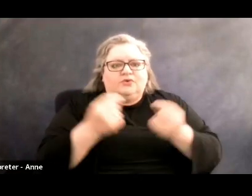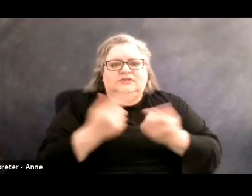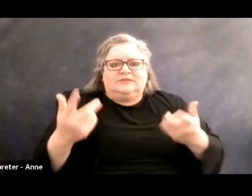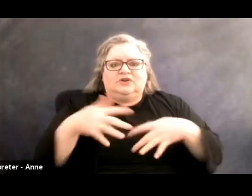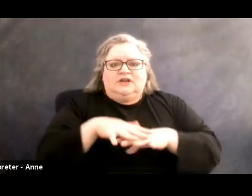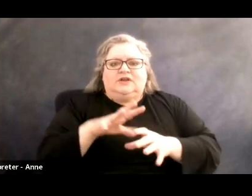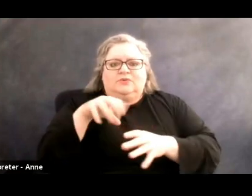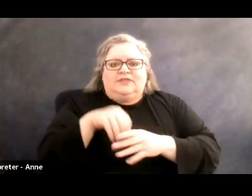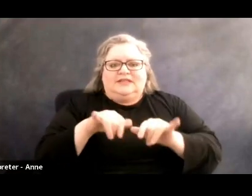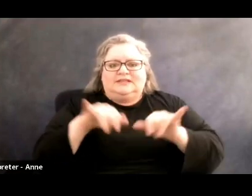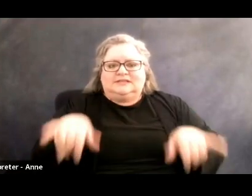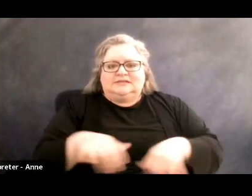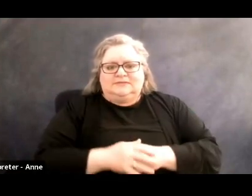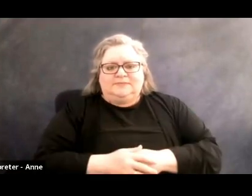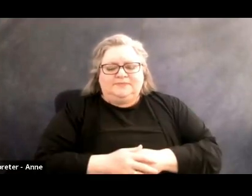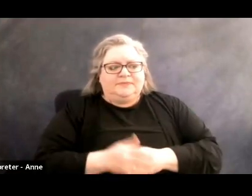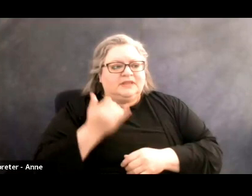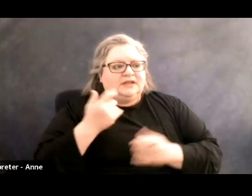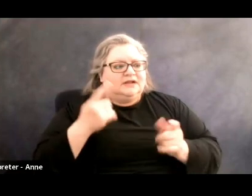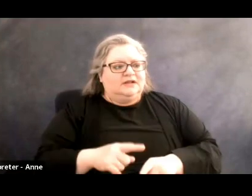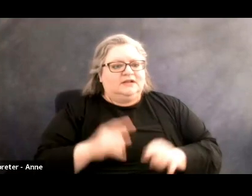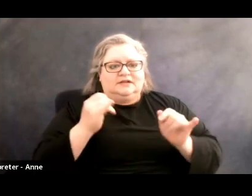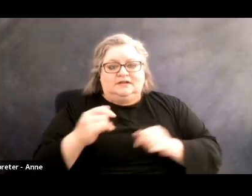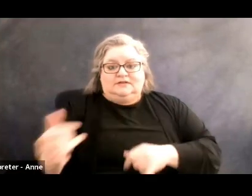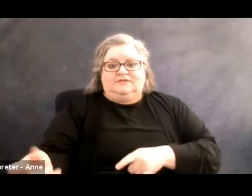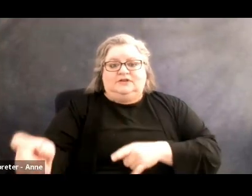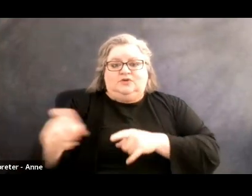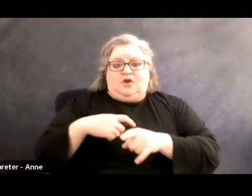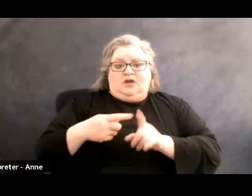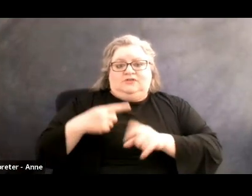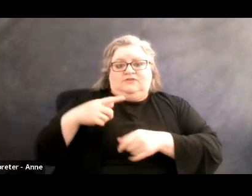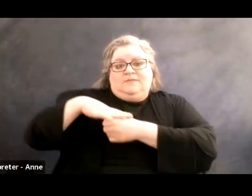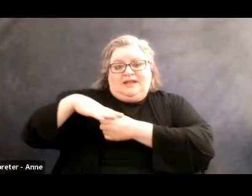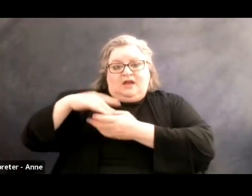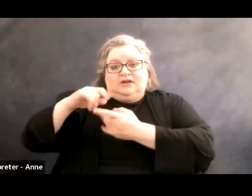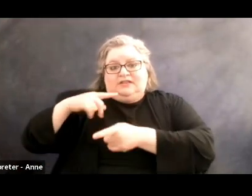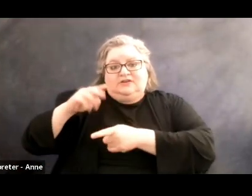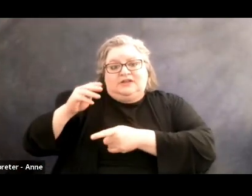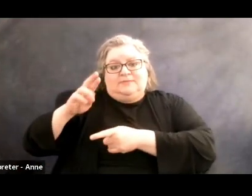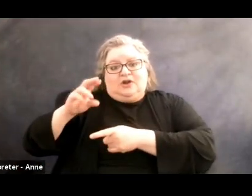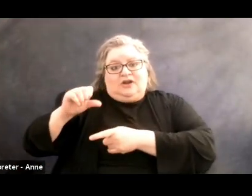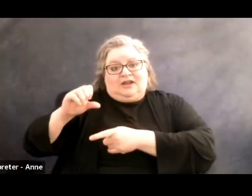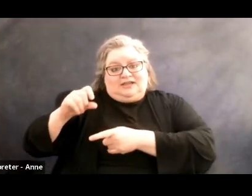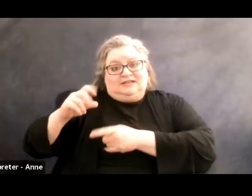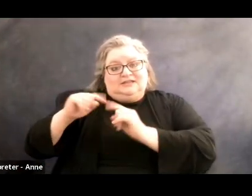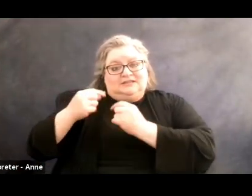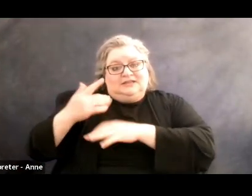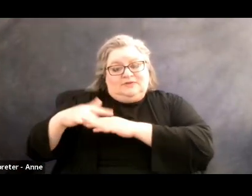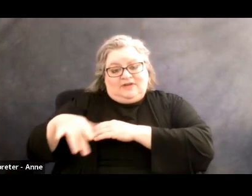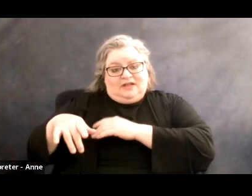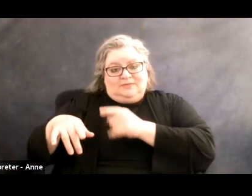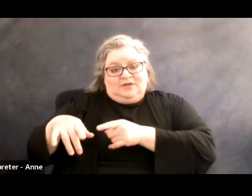integrated within the system, so that if an individual calls from a county where there's an MRSS team available,